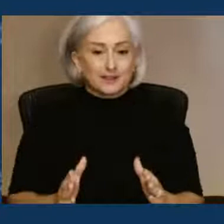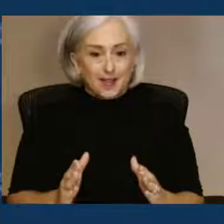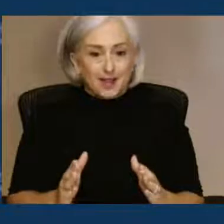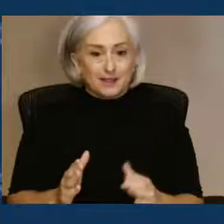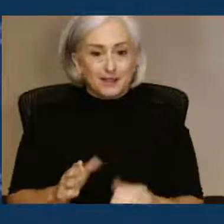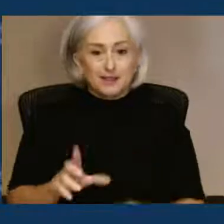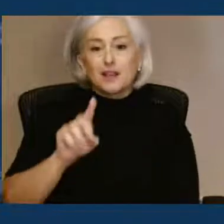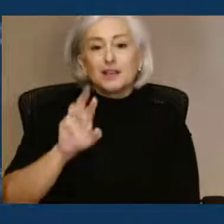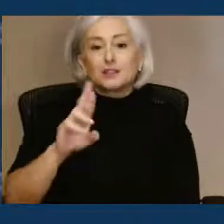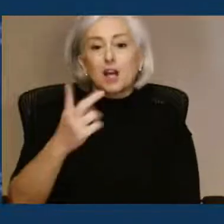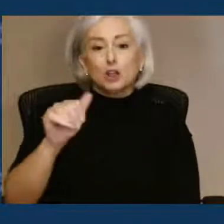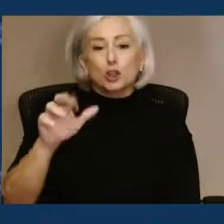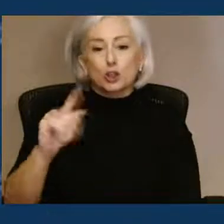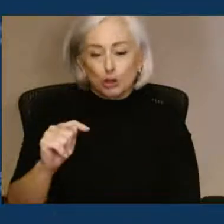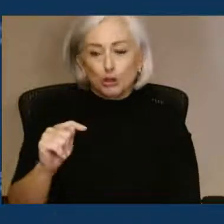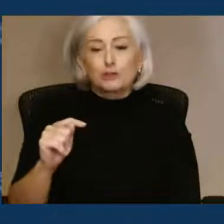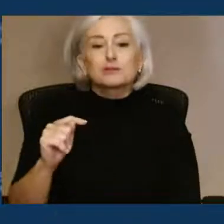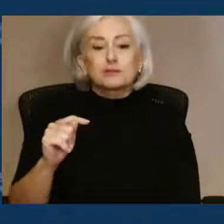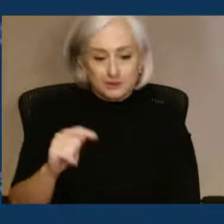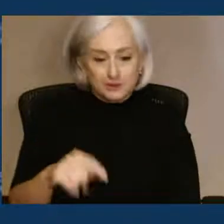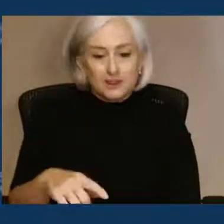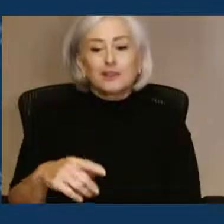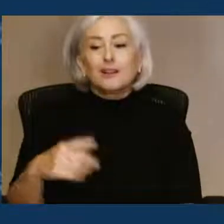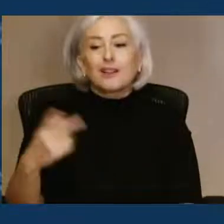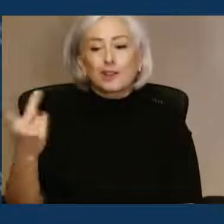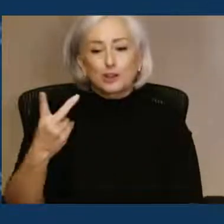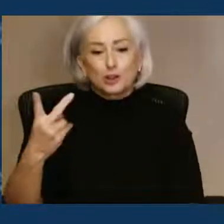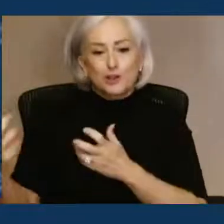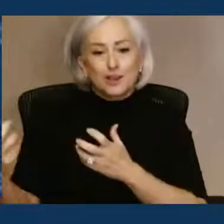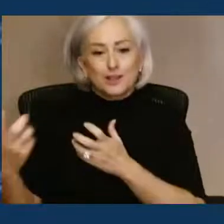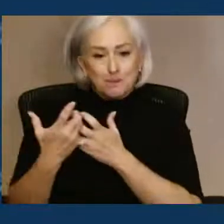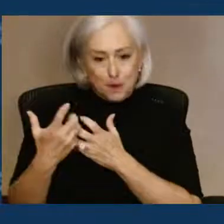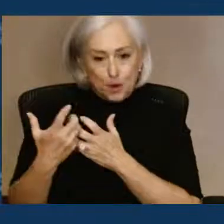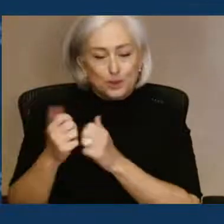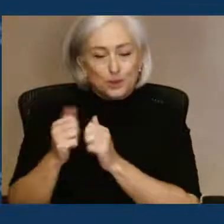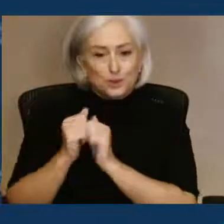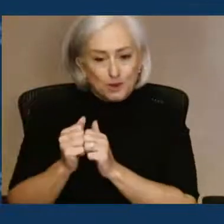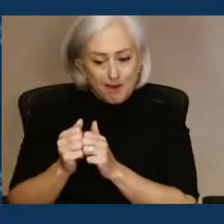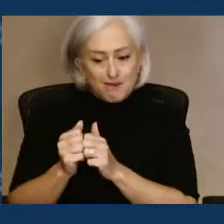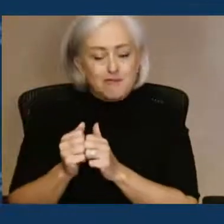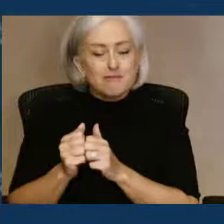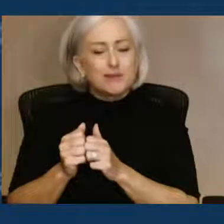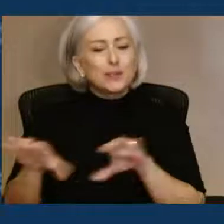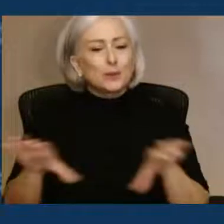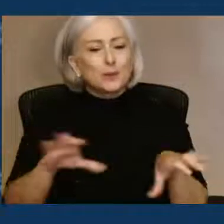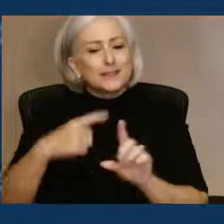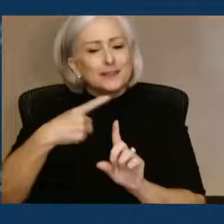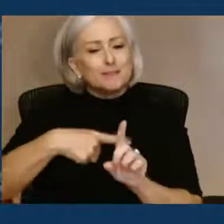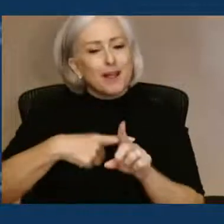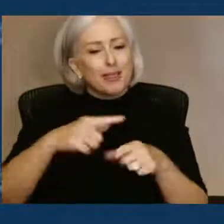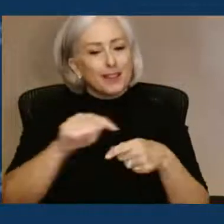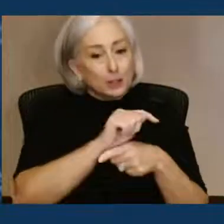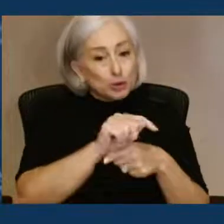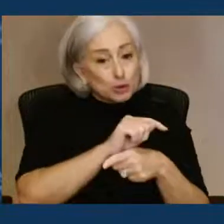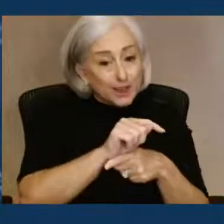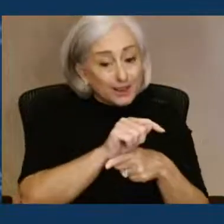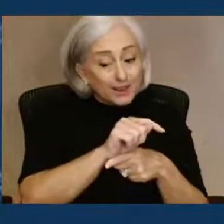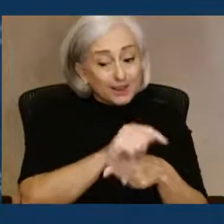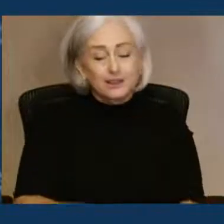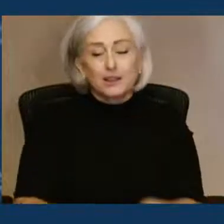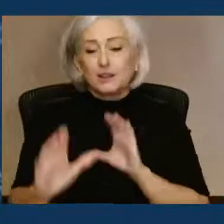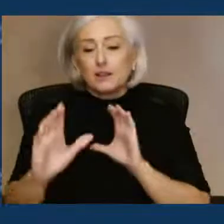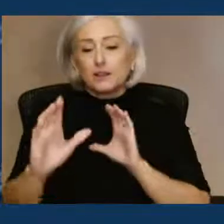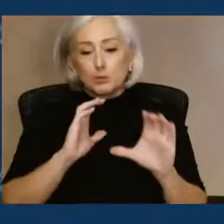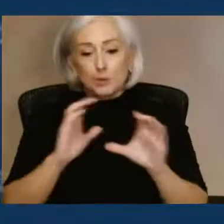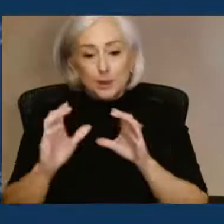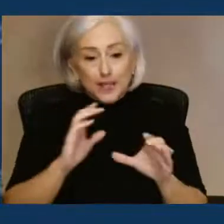by staff, and once partnered, we took part in some monthly training, We received communication and leadership